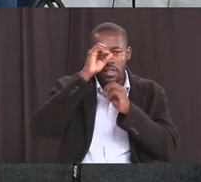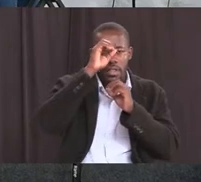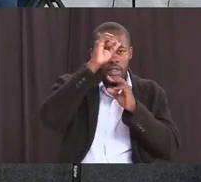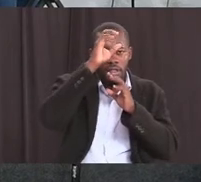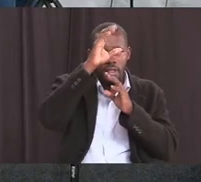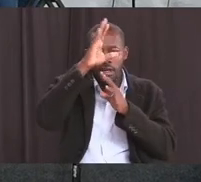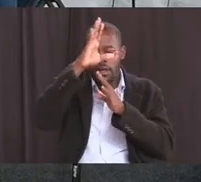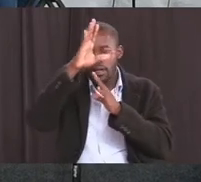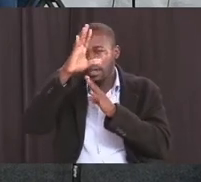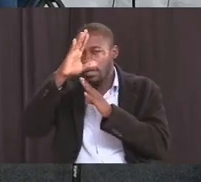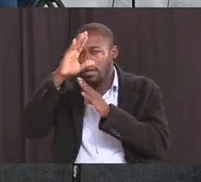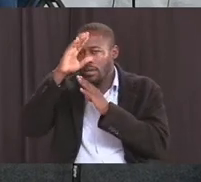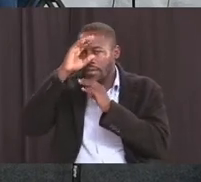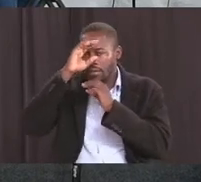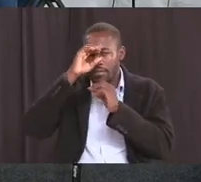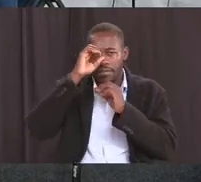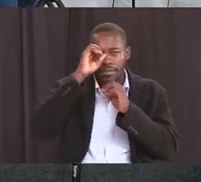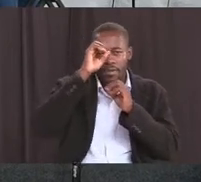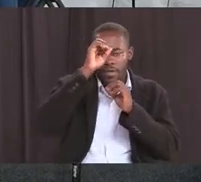Hosanna,